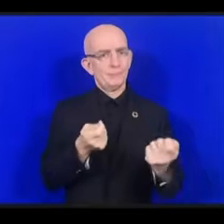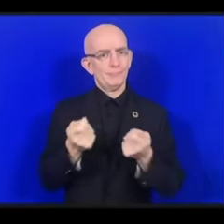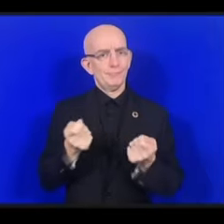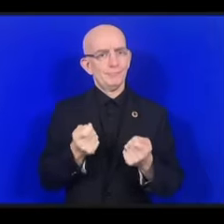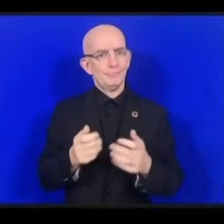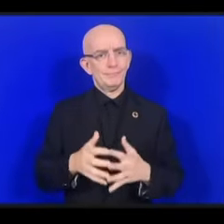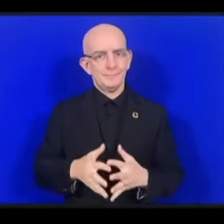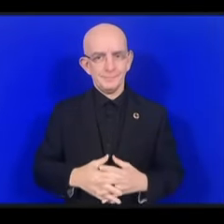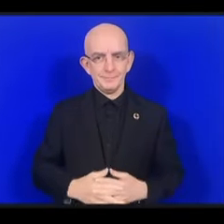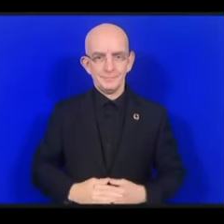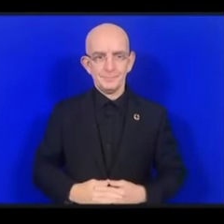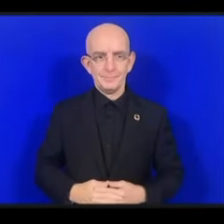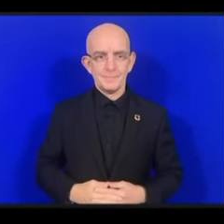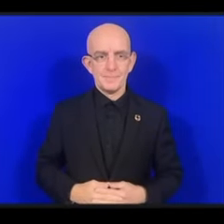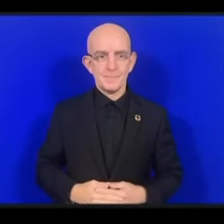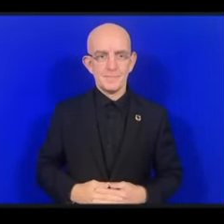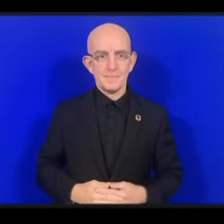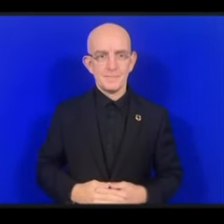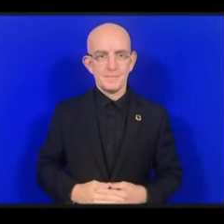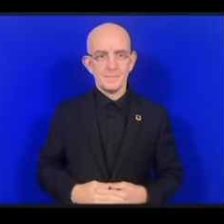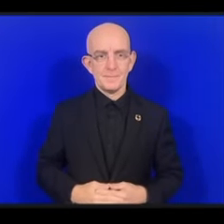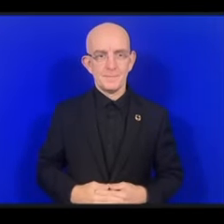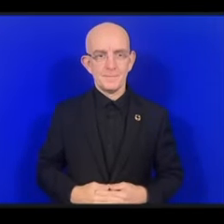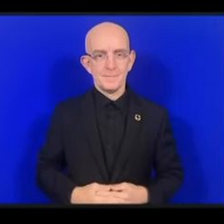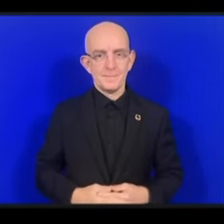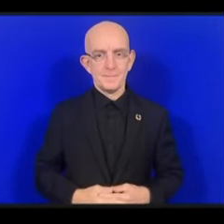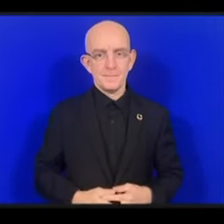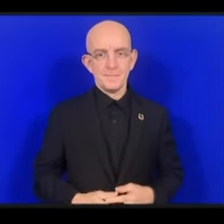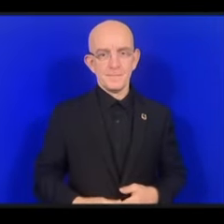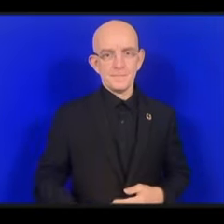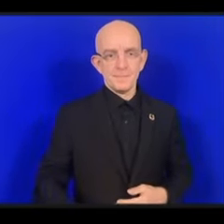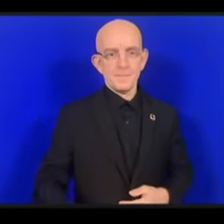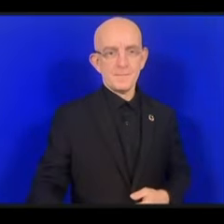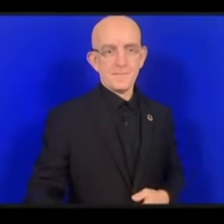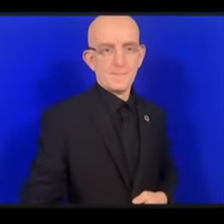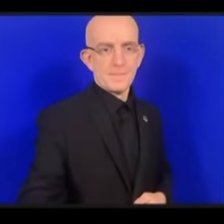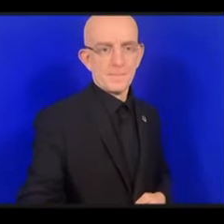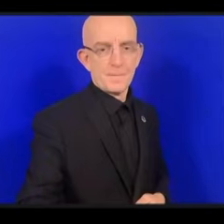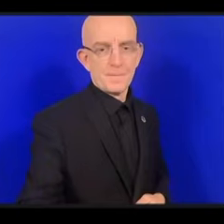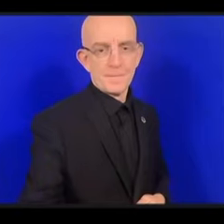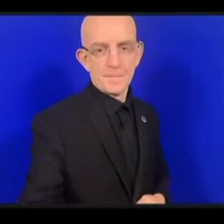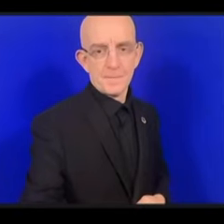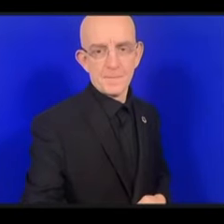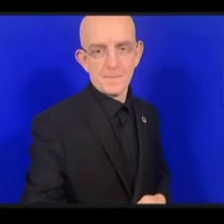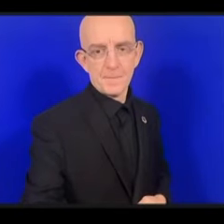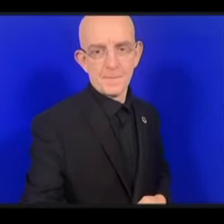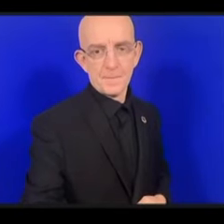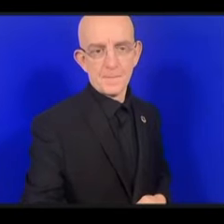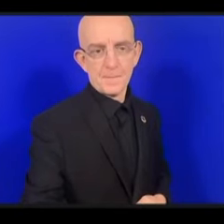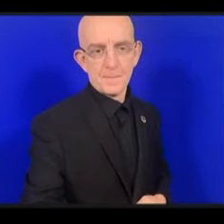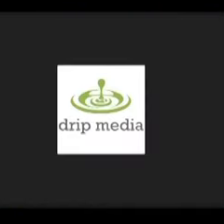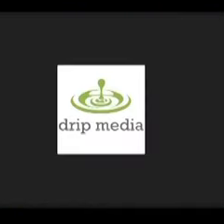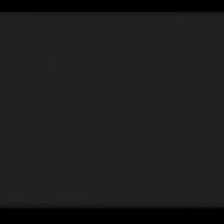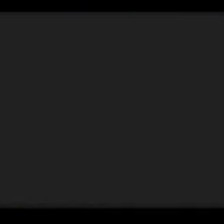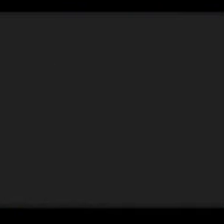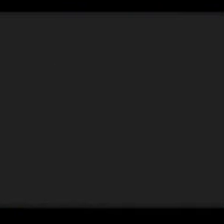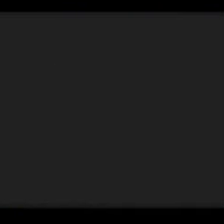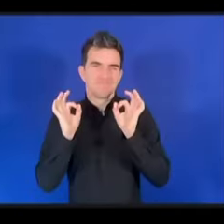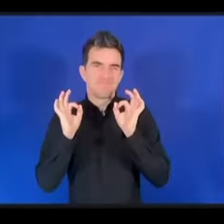Thank you very much. Once again, please give a big round of applause to Priest Mori Seihan.